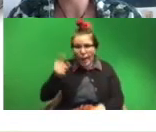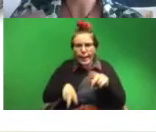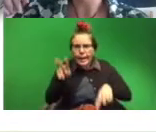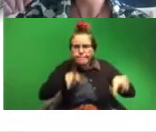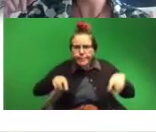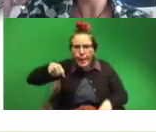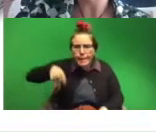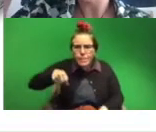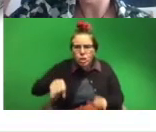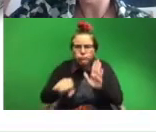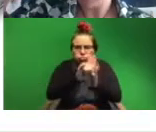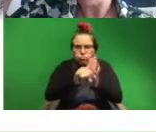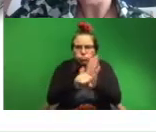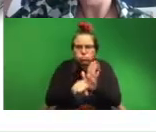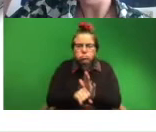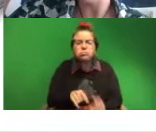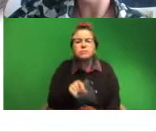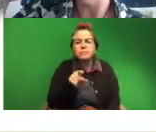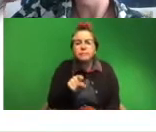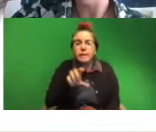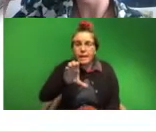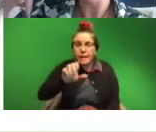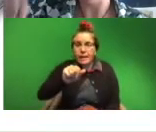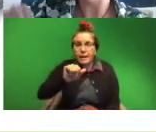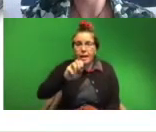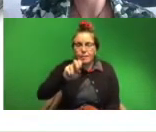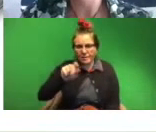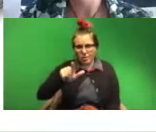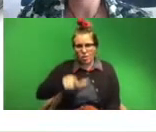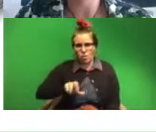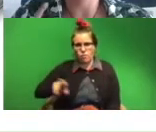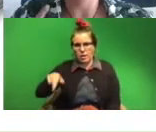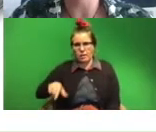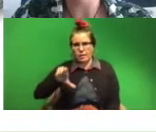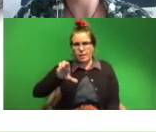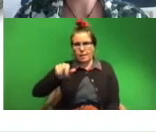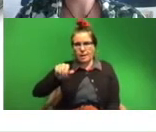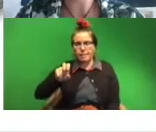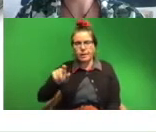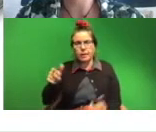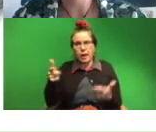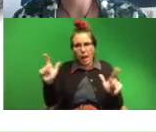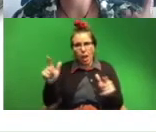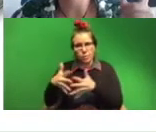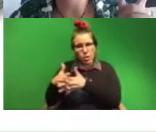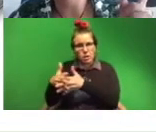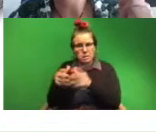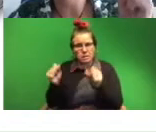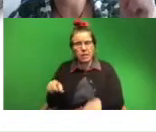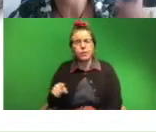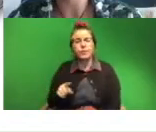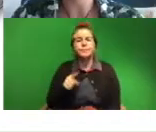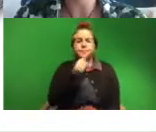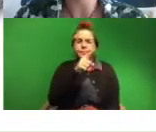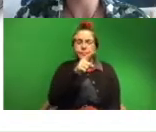tell you whether or not it's the caiman, which is on the lower right-hand side, which is illegal here in the United States, or if it's the